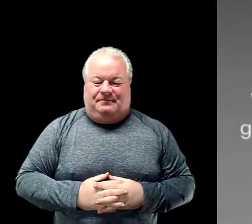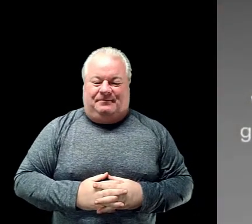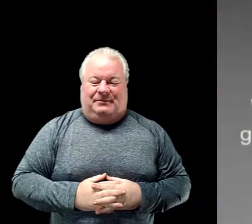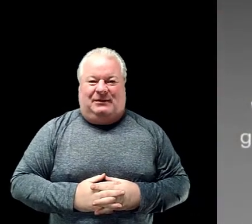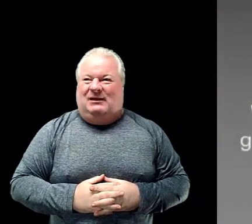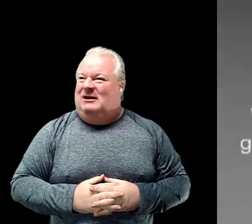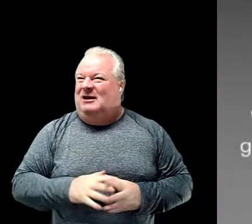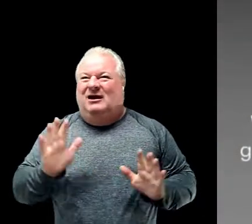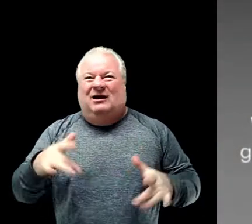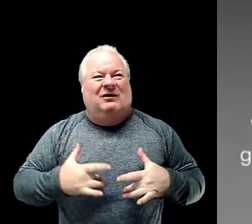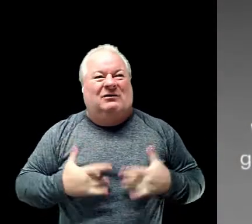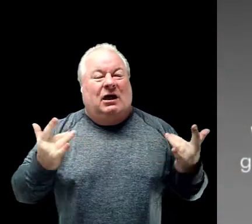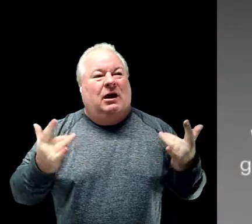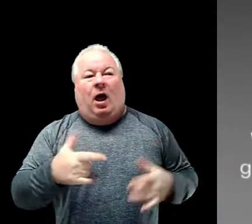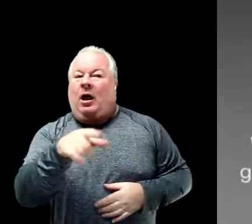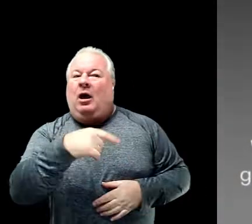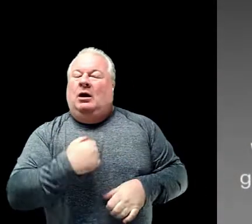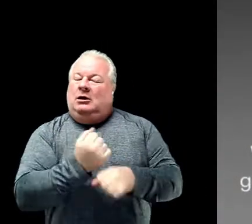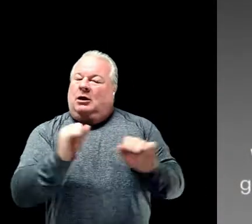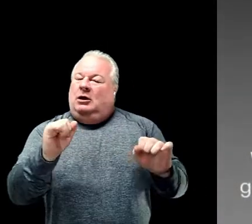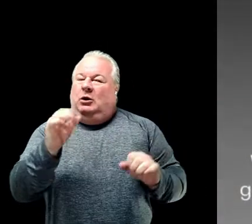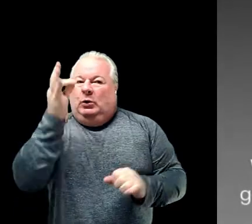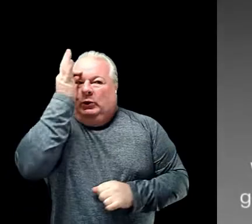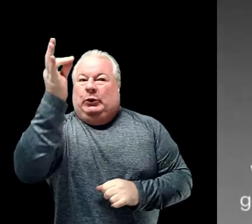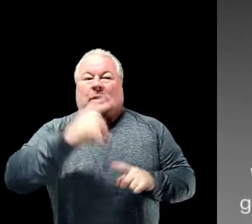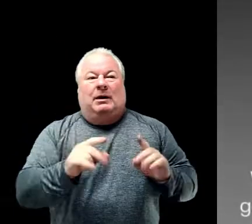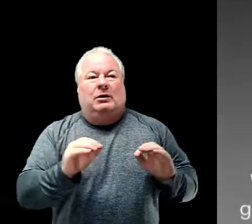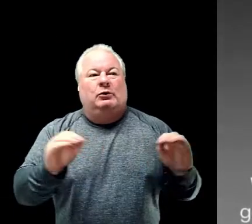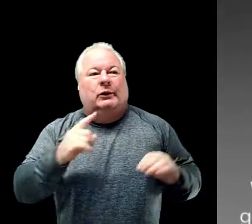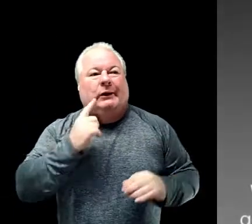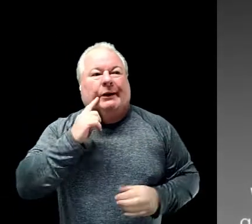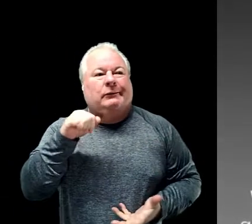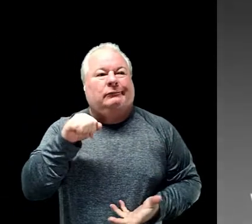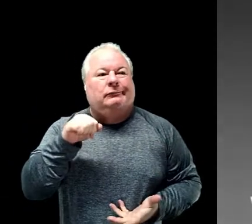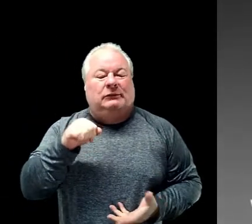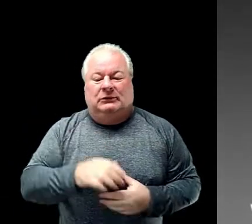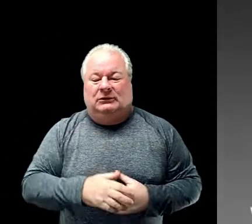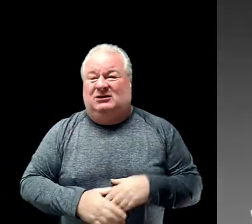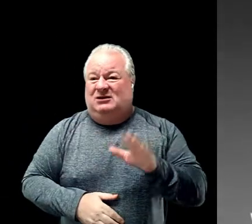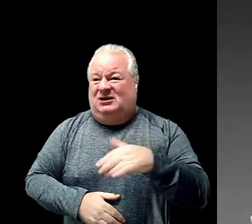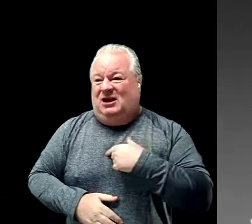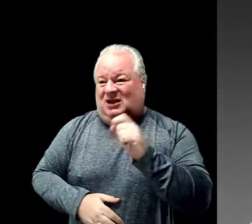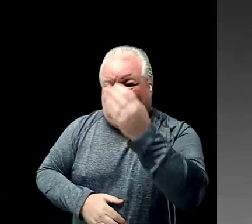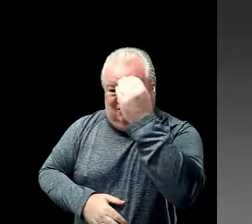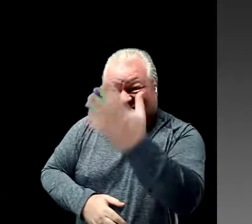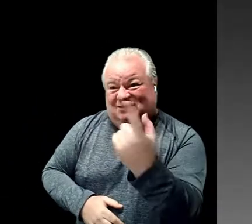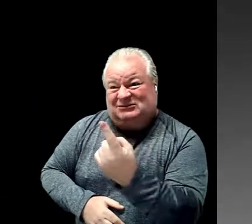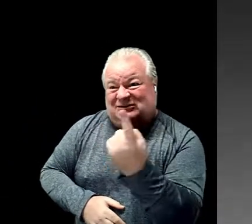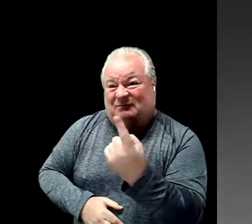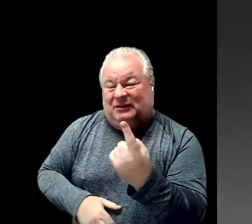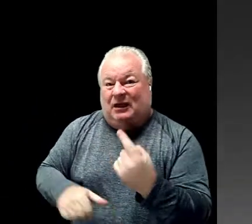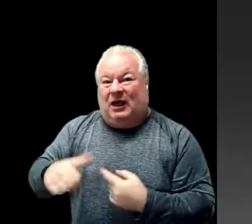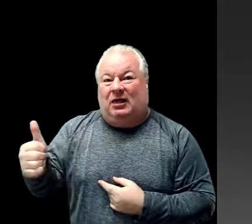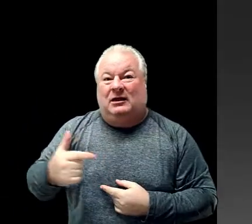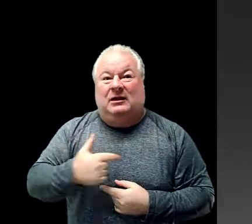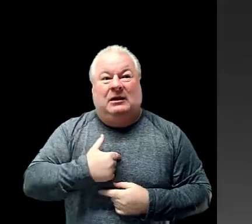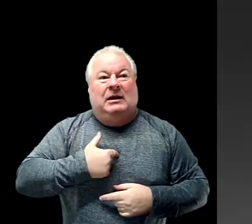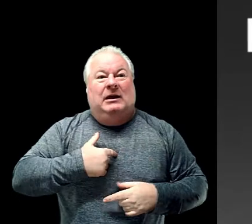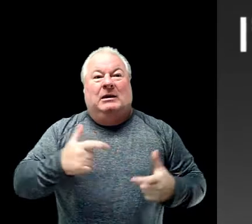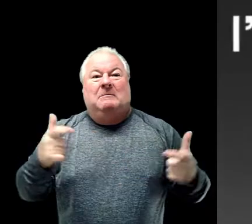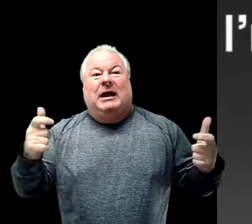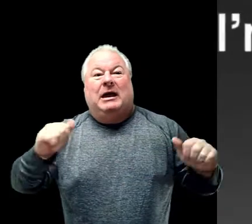What is going on? We're saved, but we still don't have any candy. There's something I need to tell you guys. I'm really a